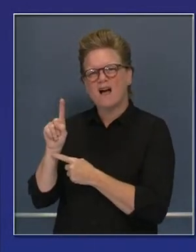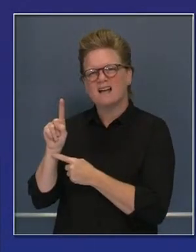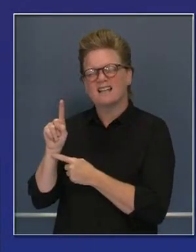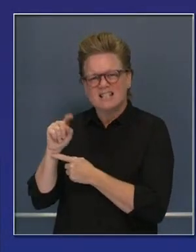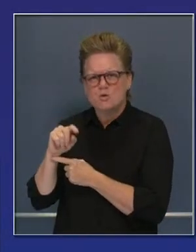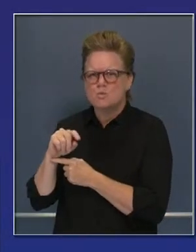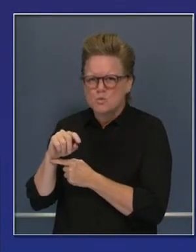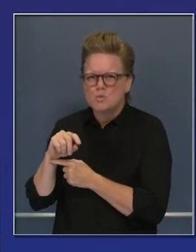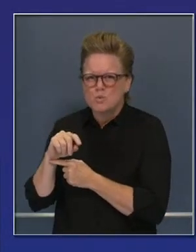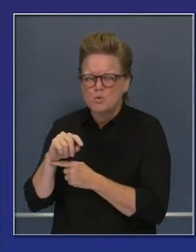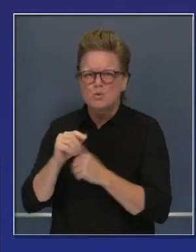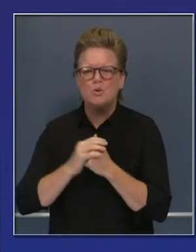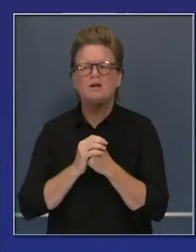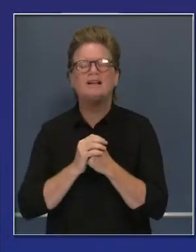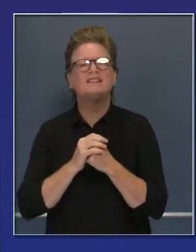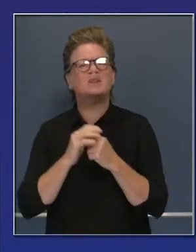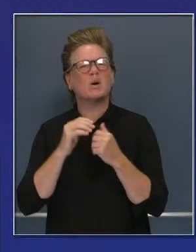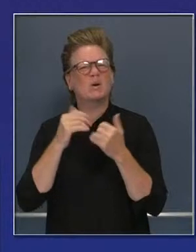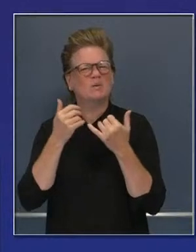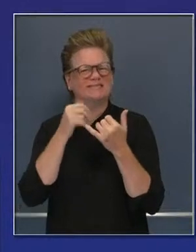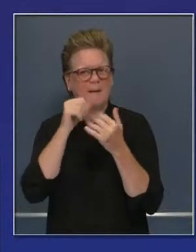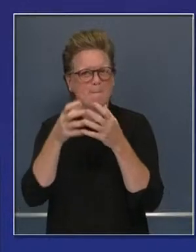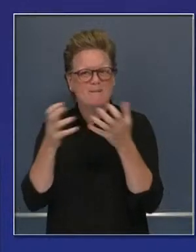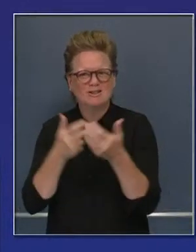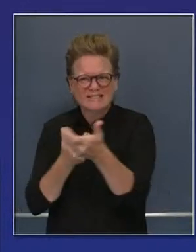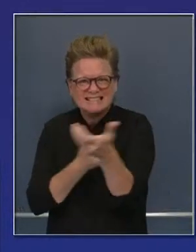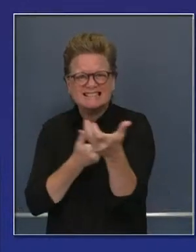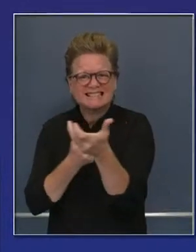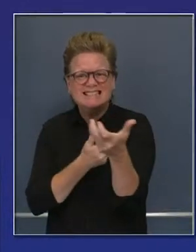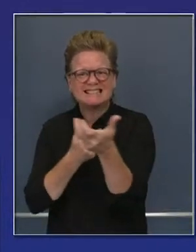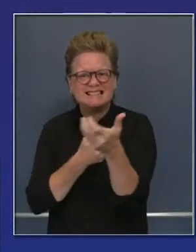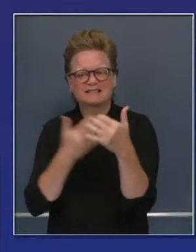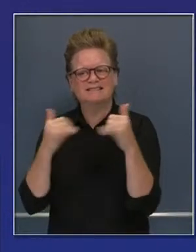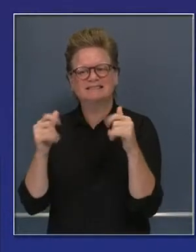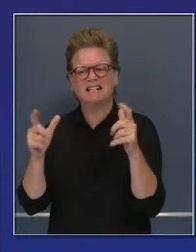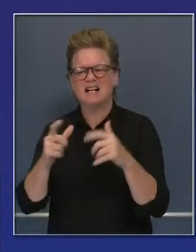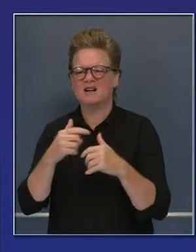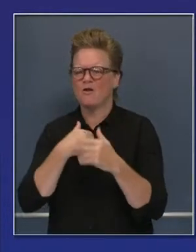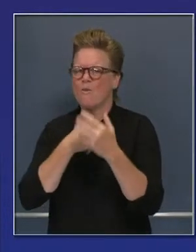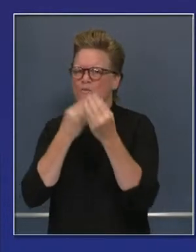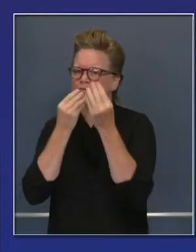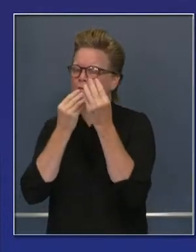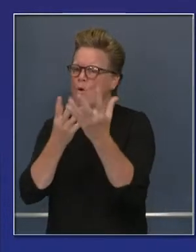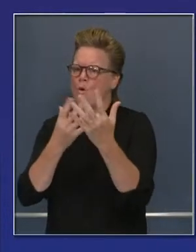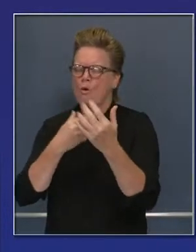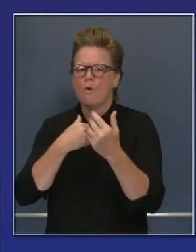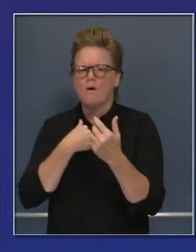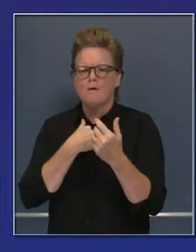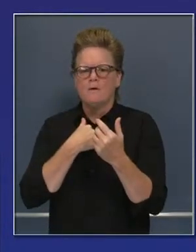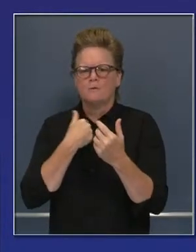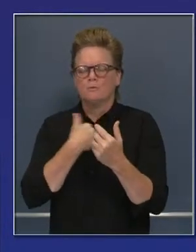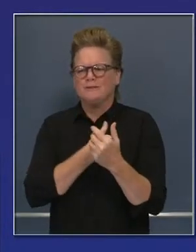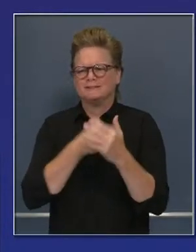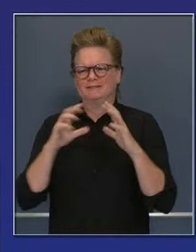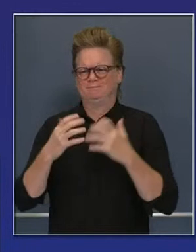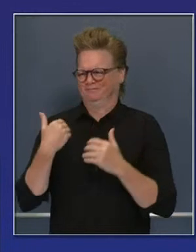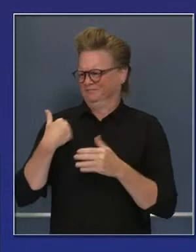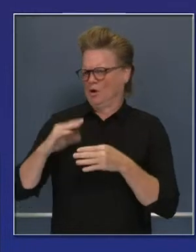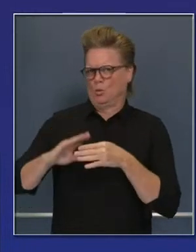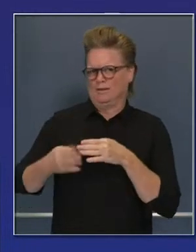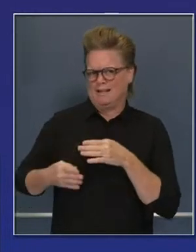24%. I want to just update you as well on what has occurred over the course of the last weekend.